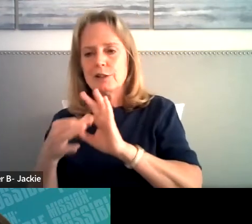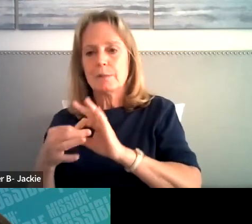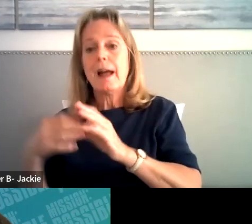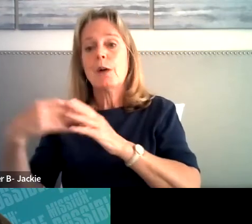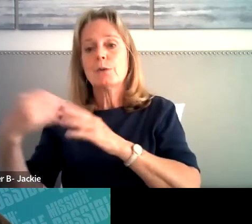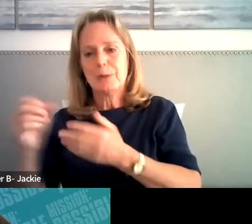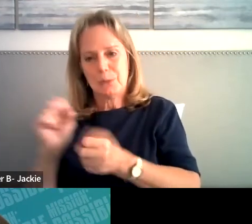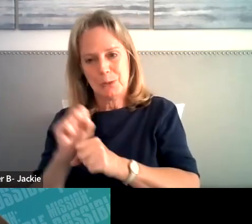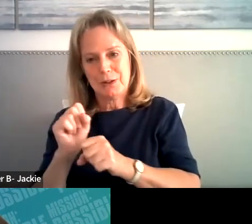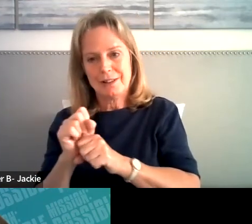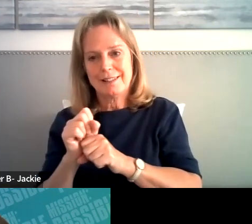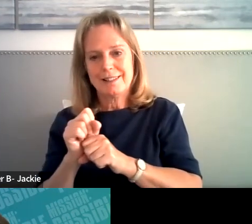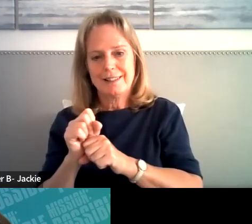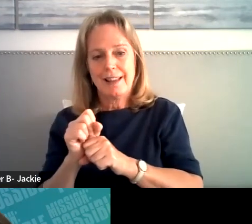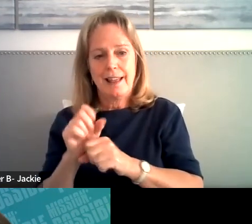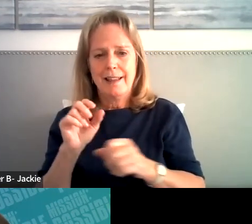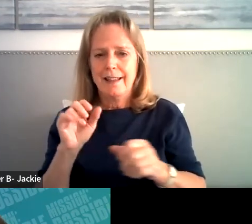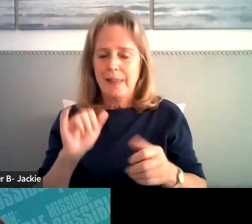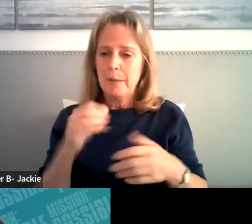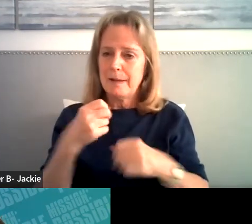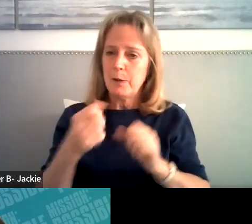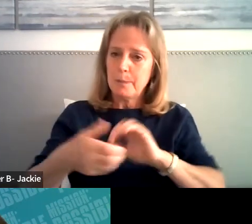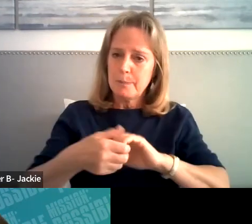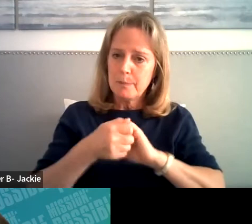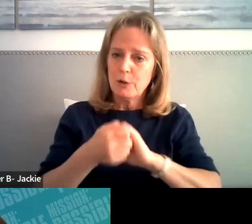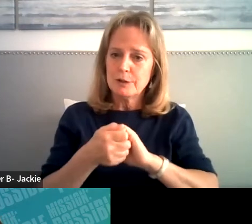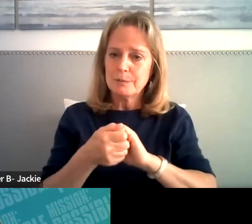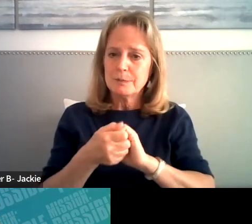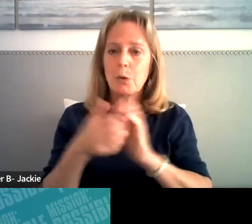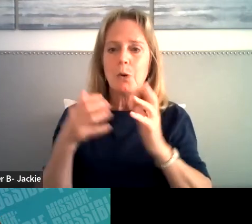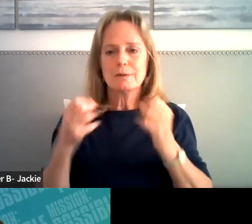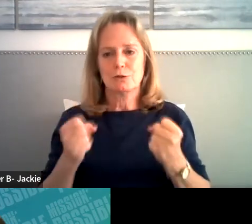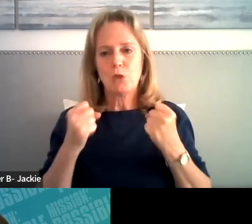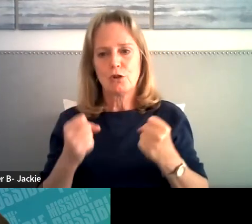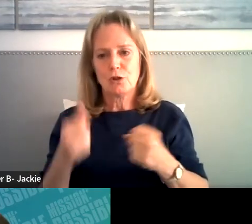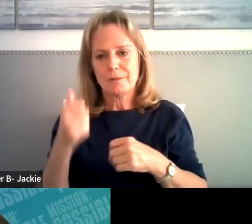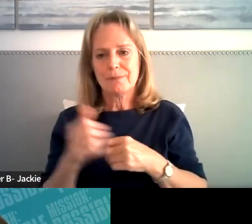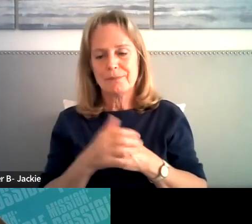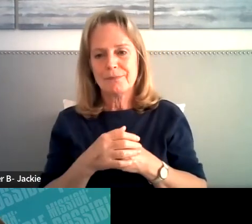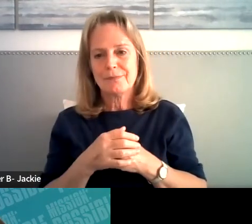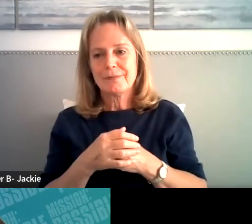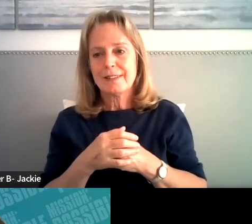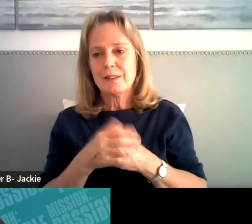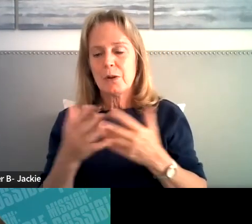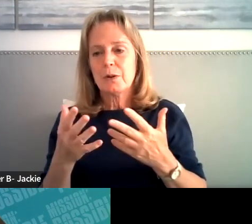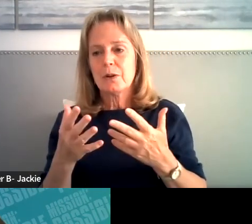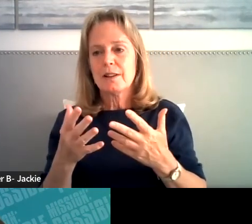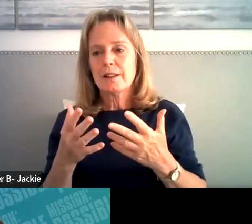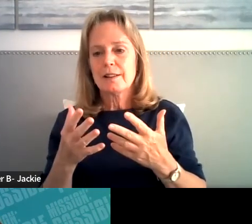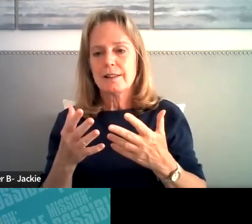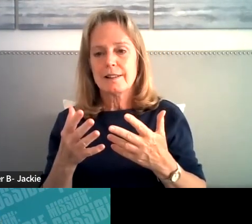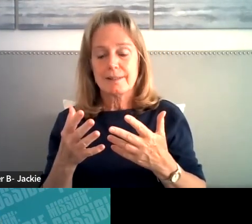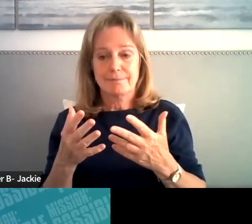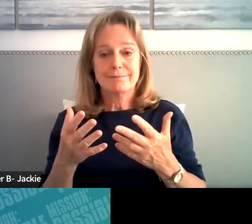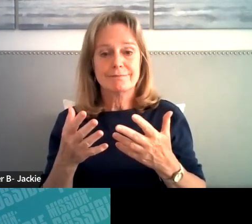outside work. And this made their partnership even stronger. So let's spend